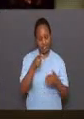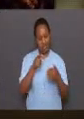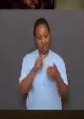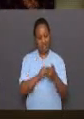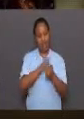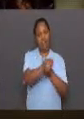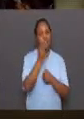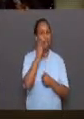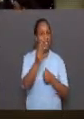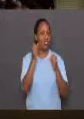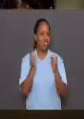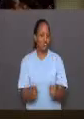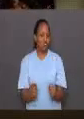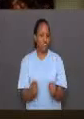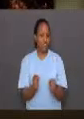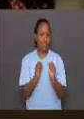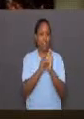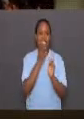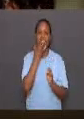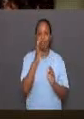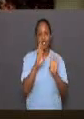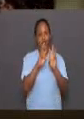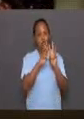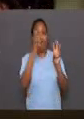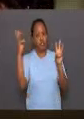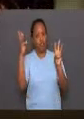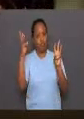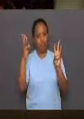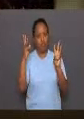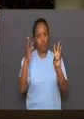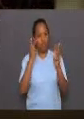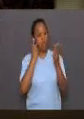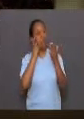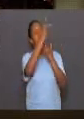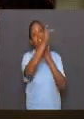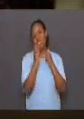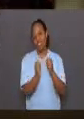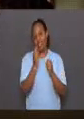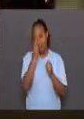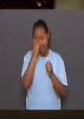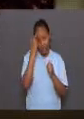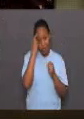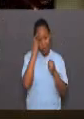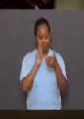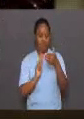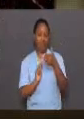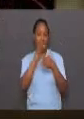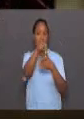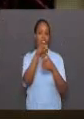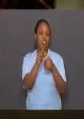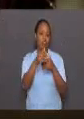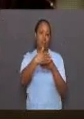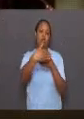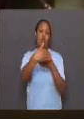A glass window is transparent, for example, because you can see through to the